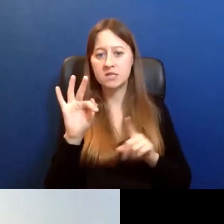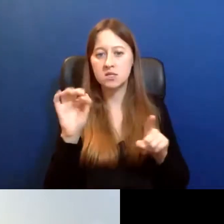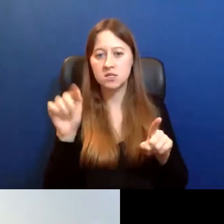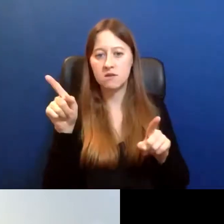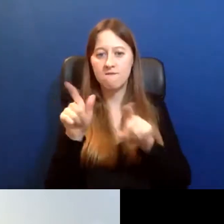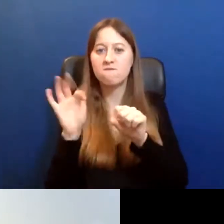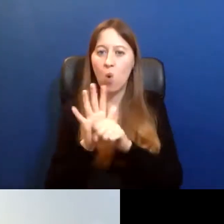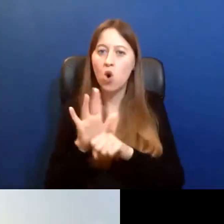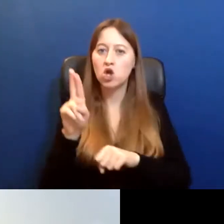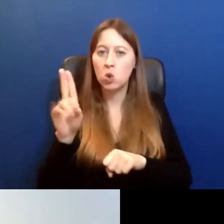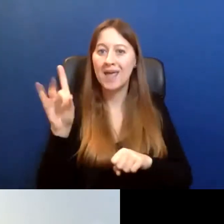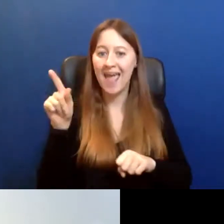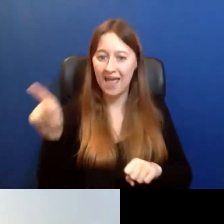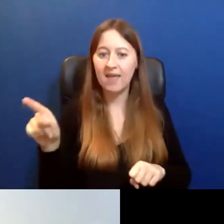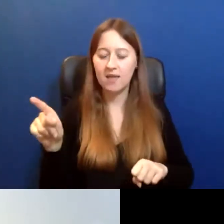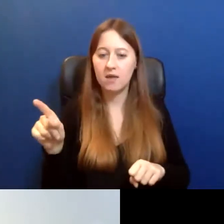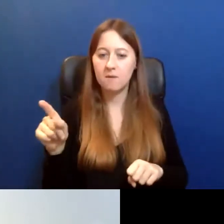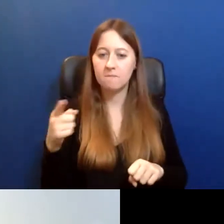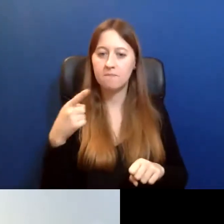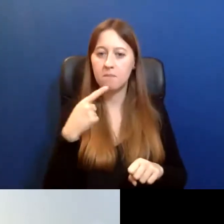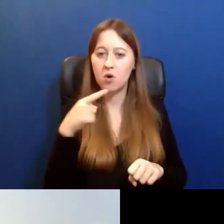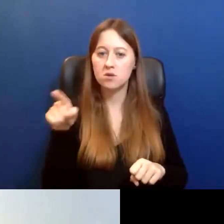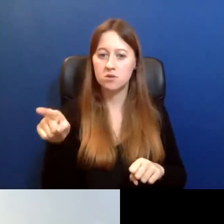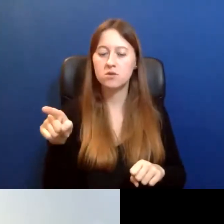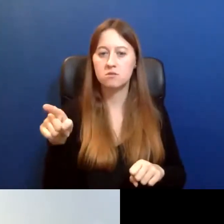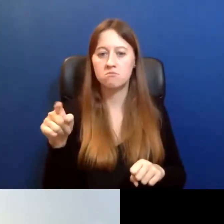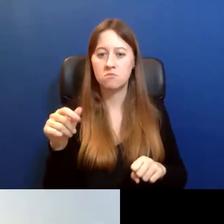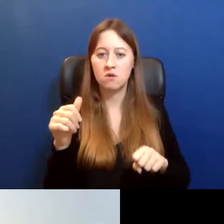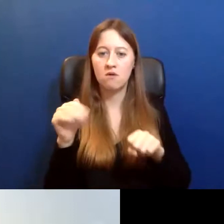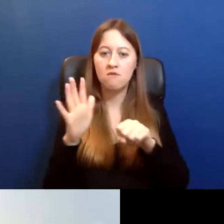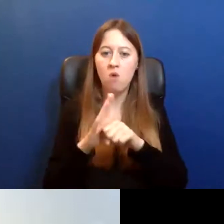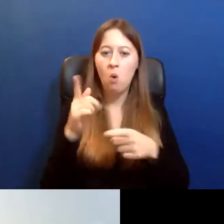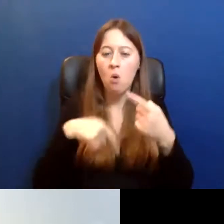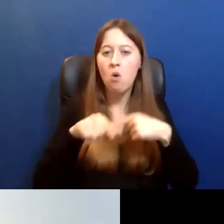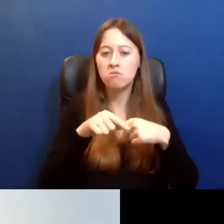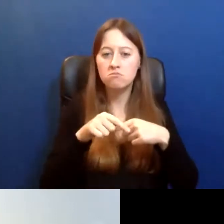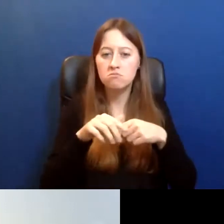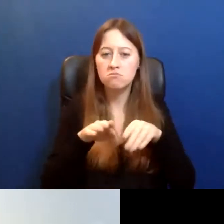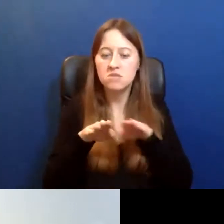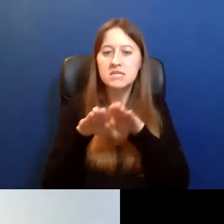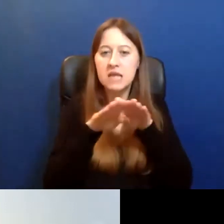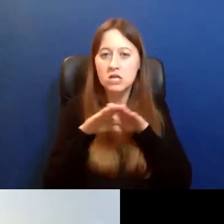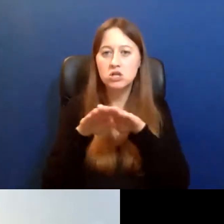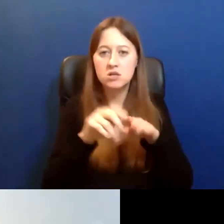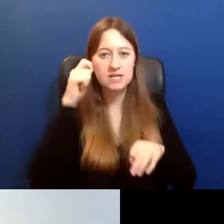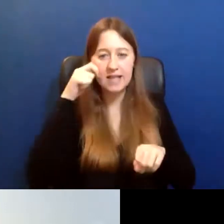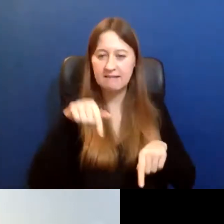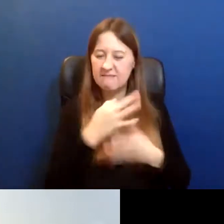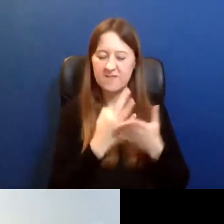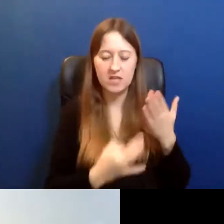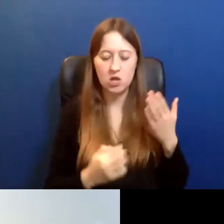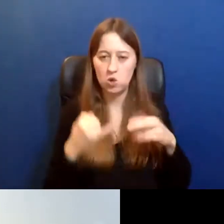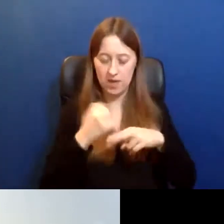because like most tests, there's very few standardized tests that are kind of available in Ireland.